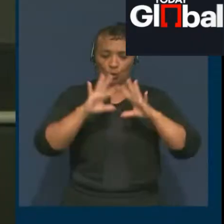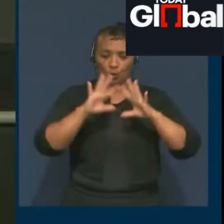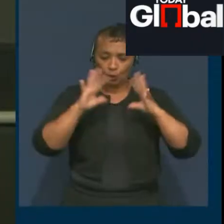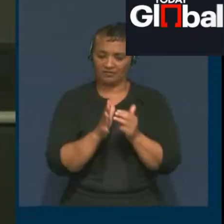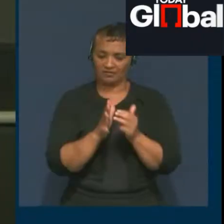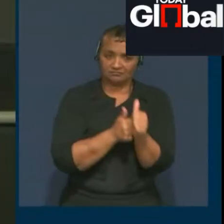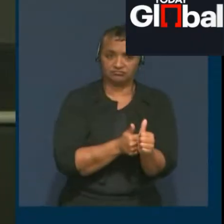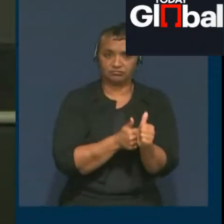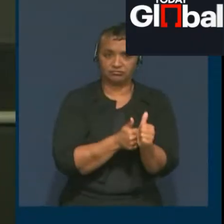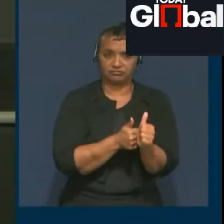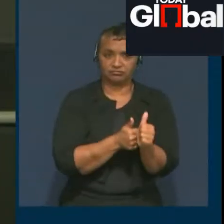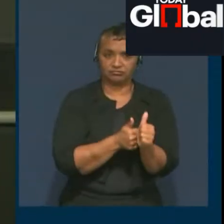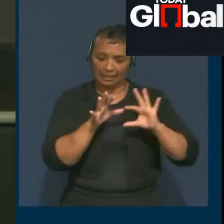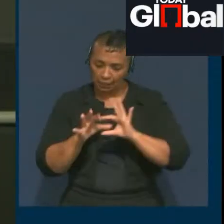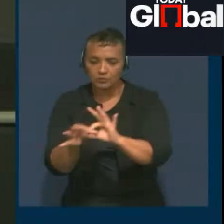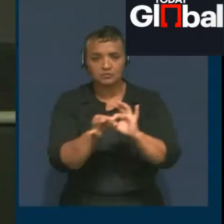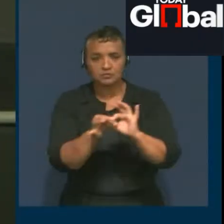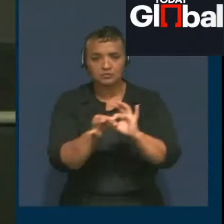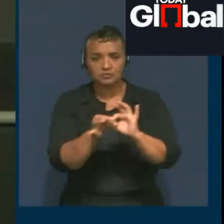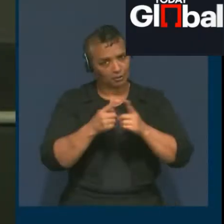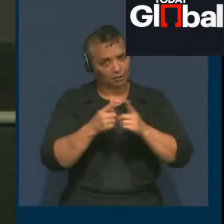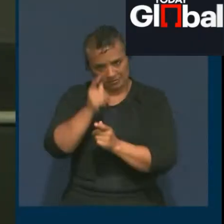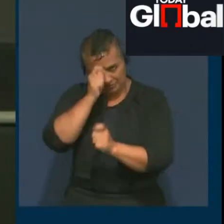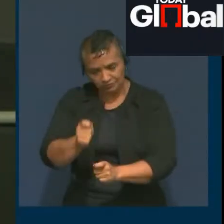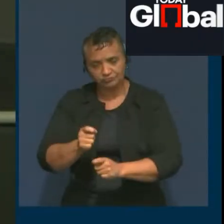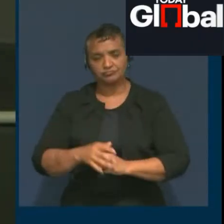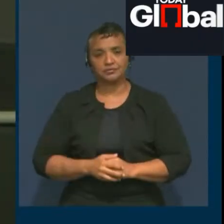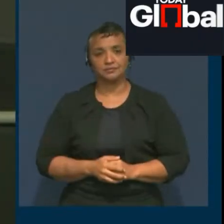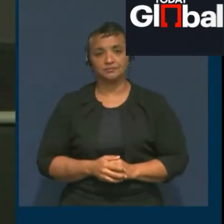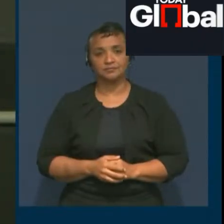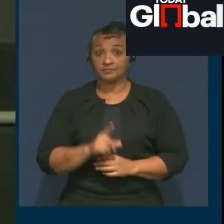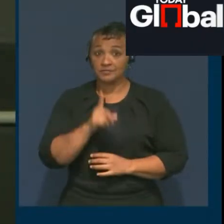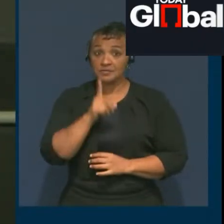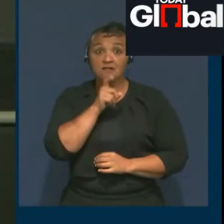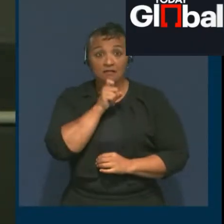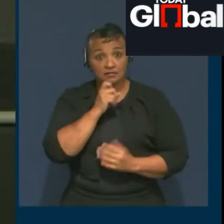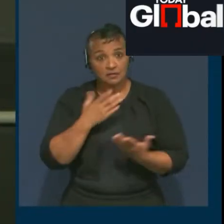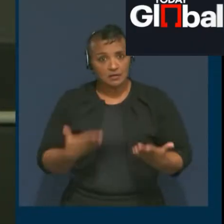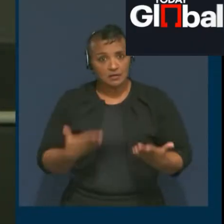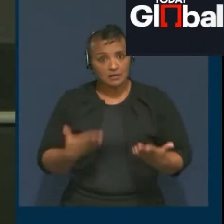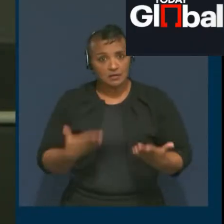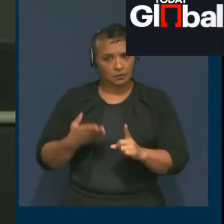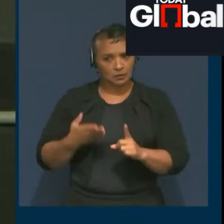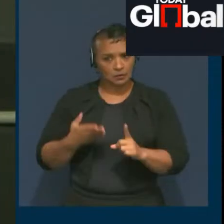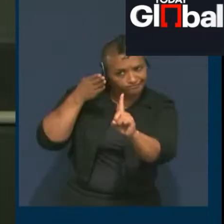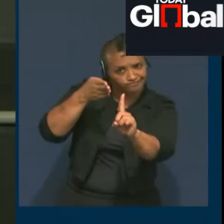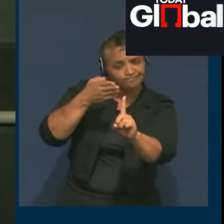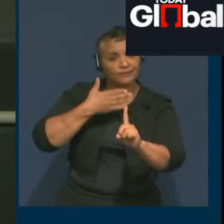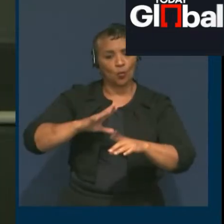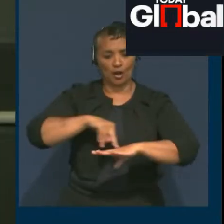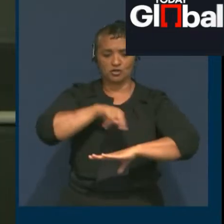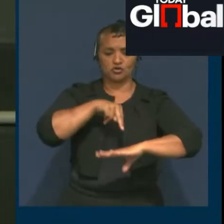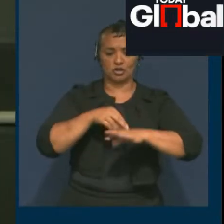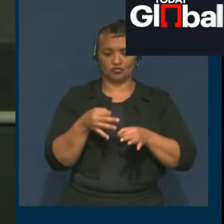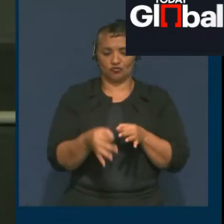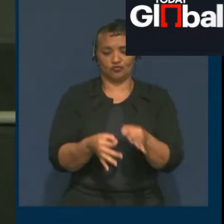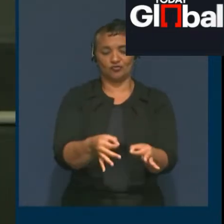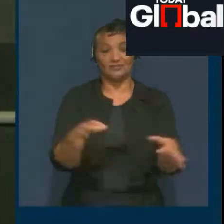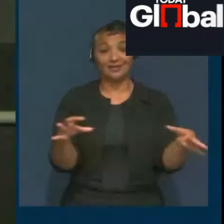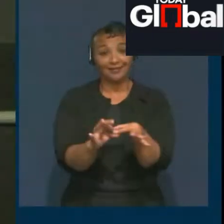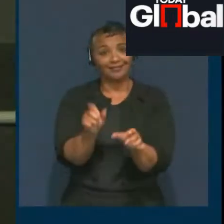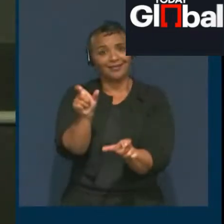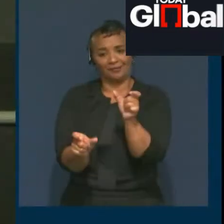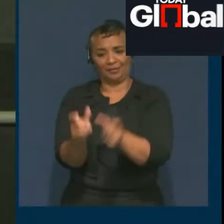and indivisibility of right. The state of Qatar is likewise working to adopt a national strategy for persons with disabilities to serve